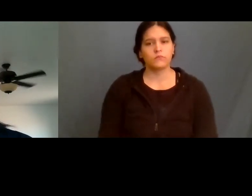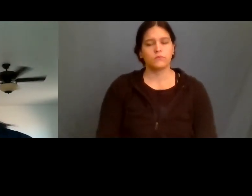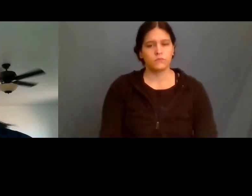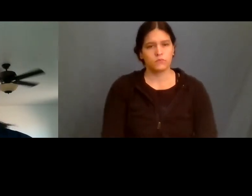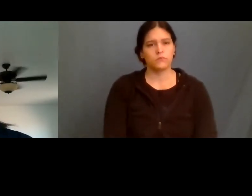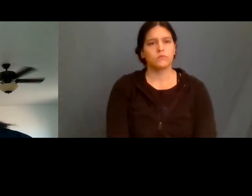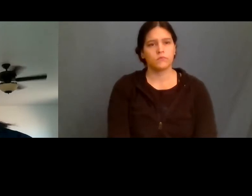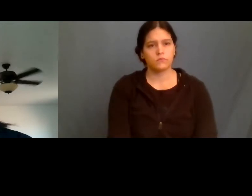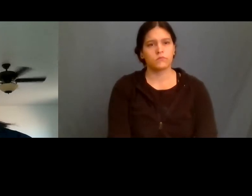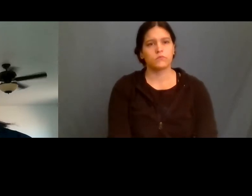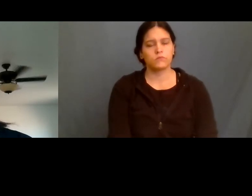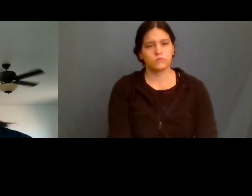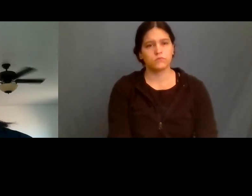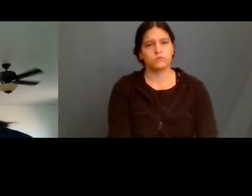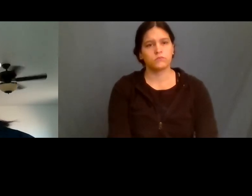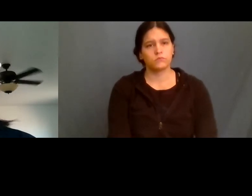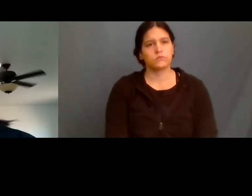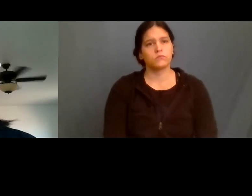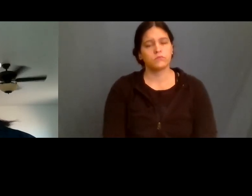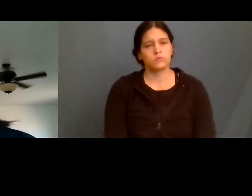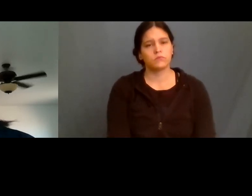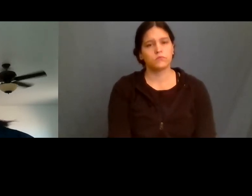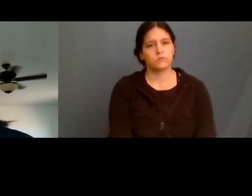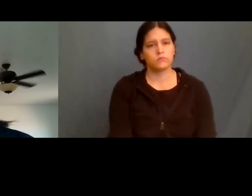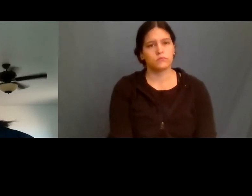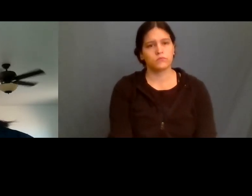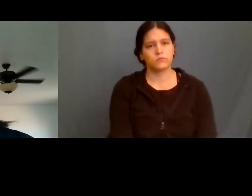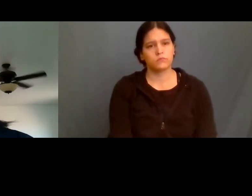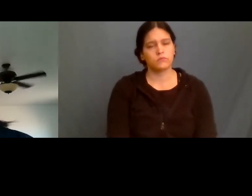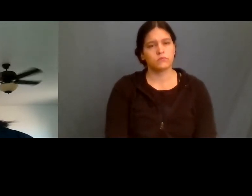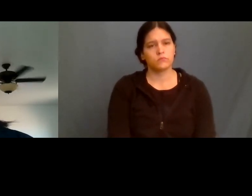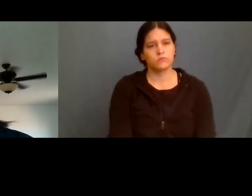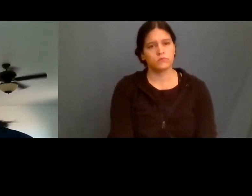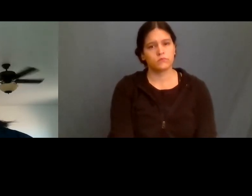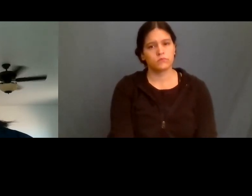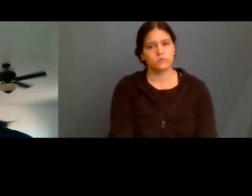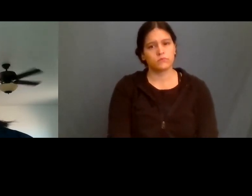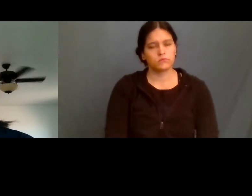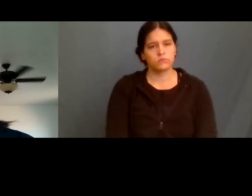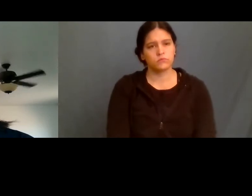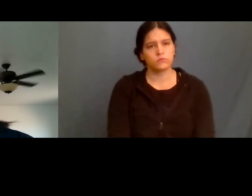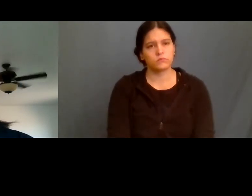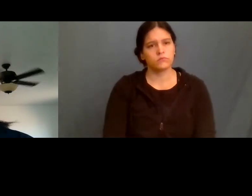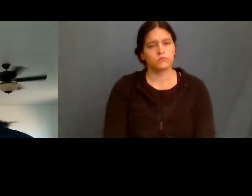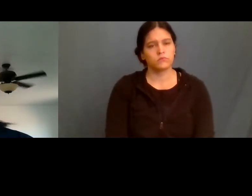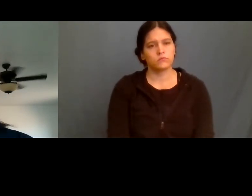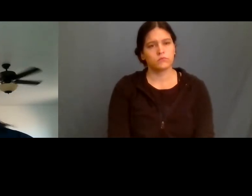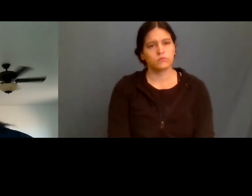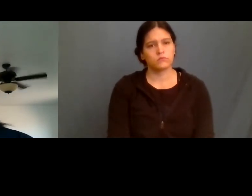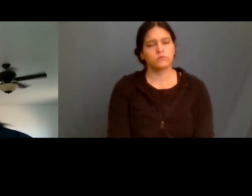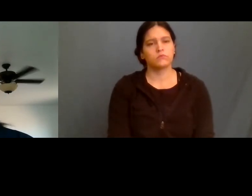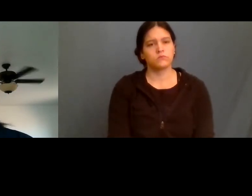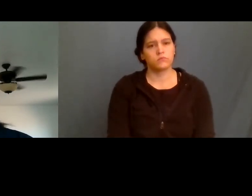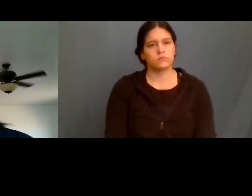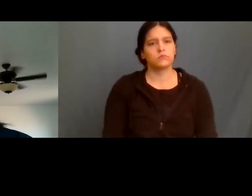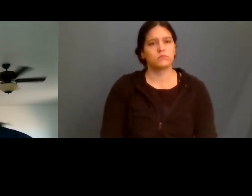Kosansana states at the Holyagi Kua Nahan Shinido, its other